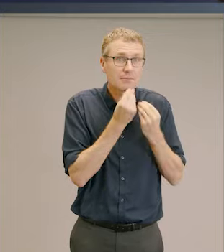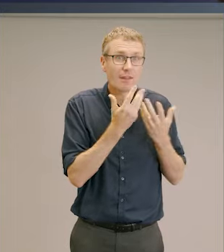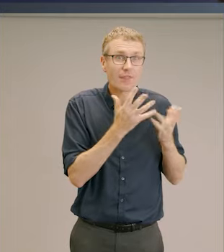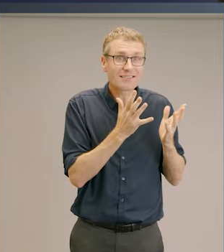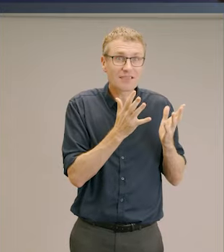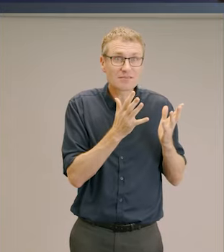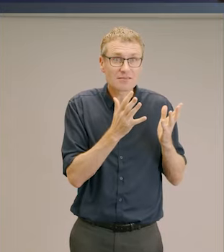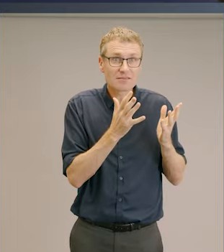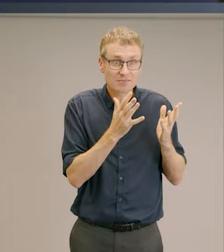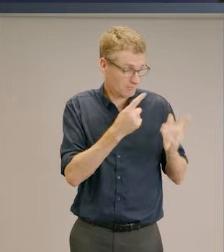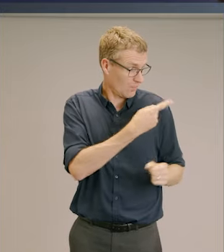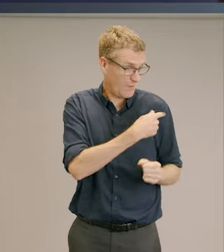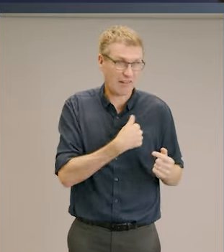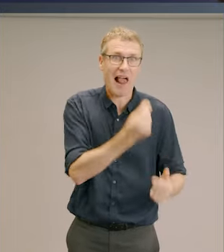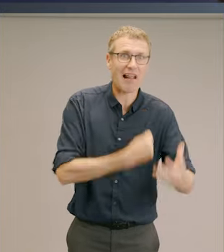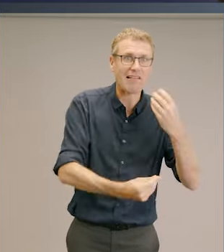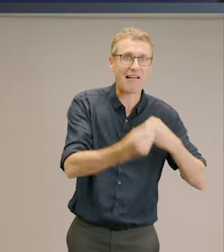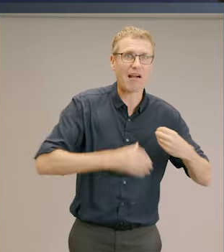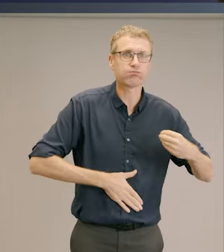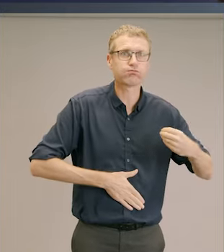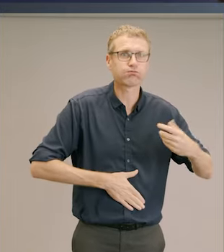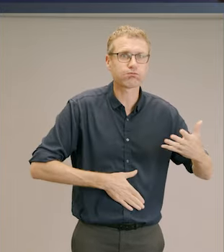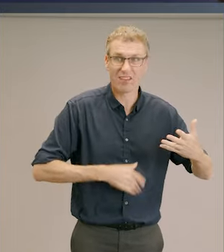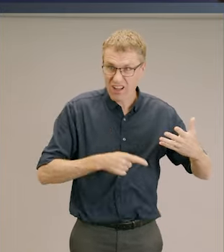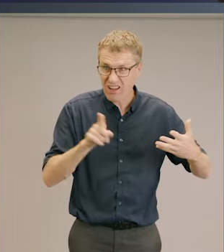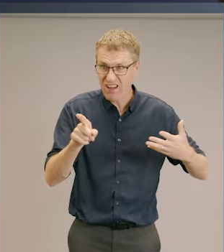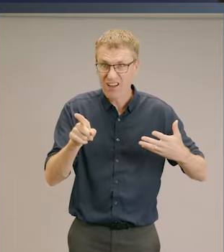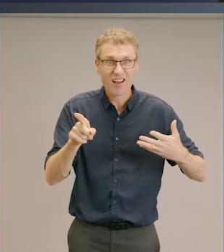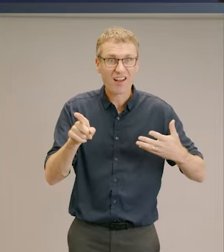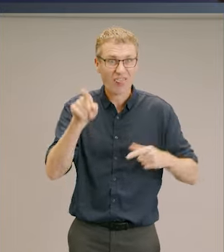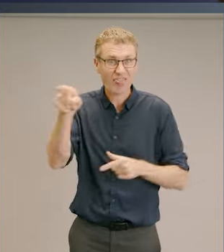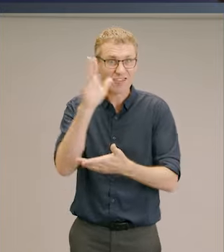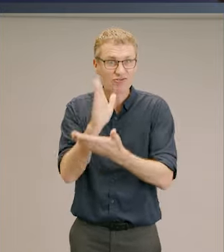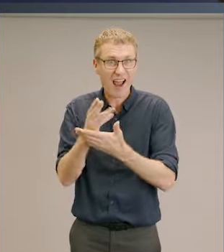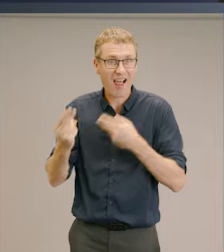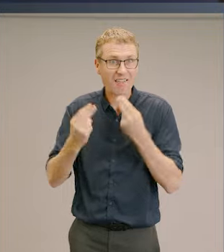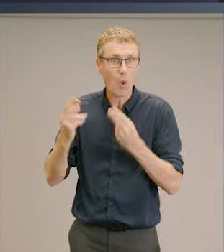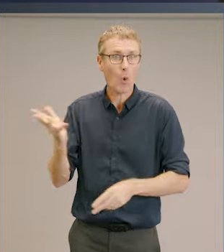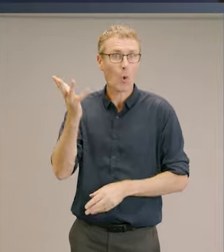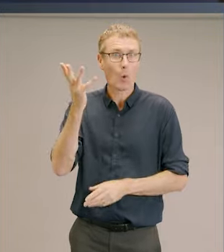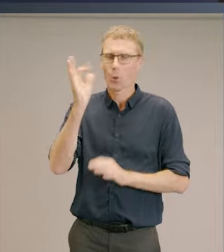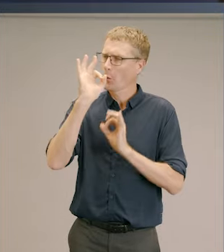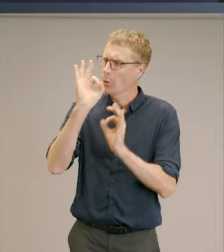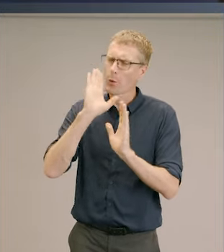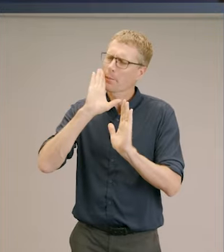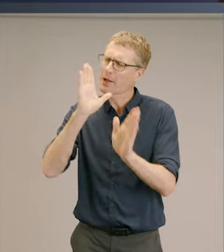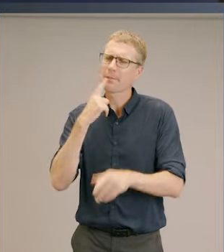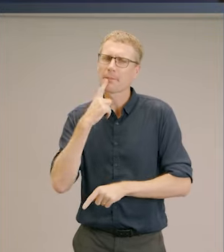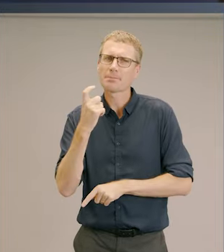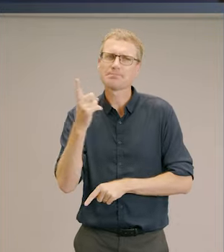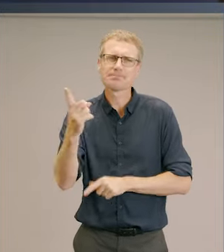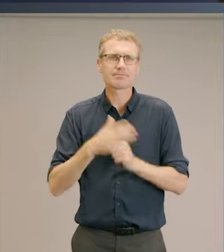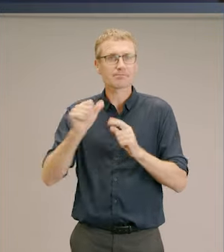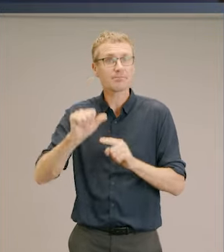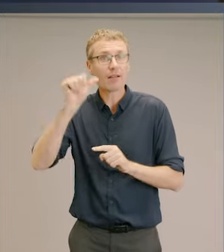had literally gorged ourselves on all of those starters. And then we had to go and eat this massive meal, which was incredible,